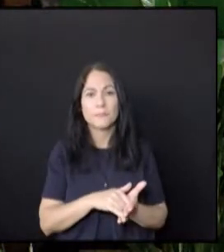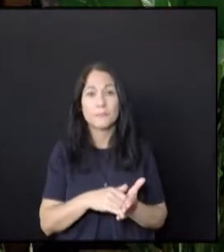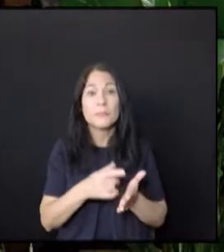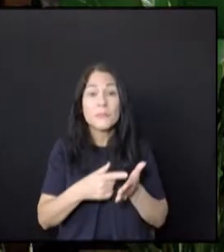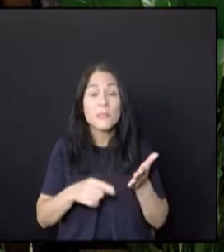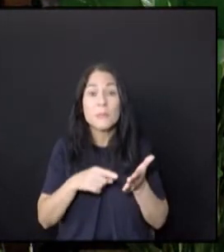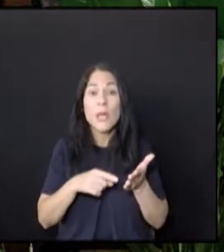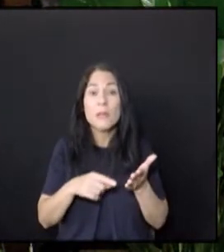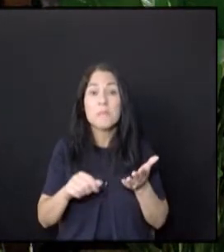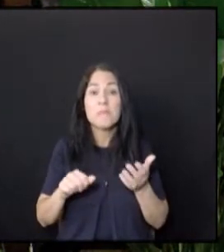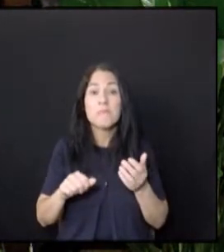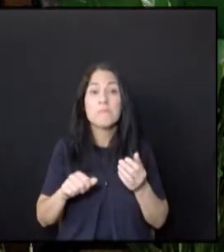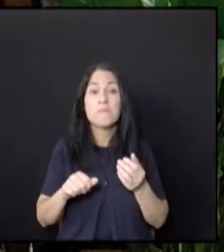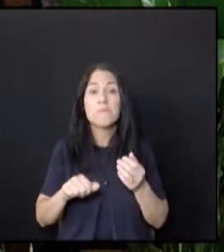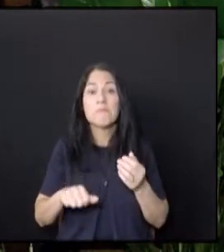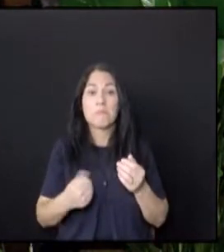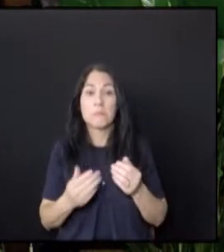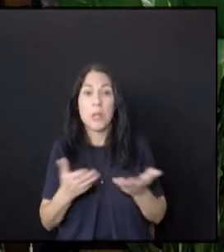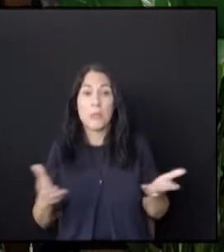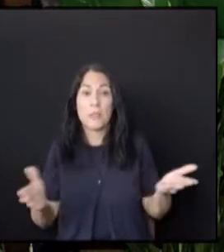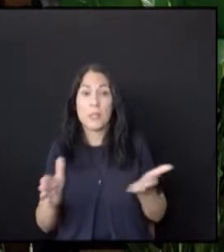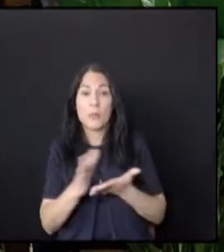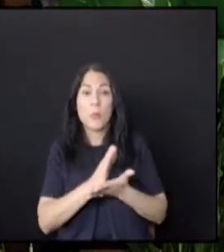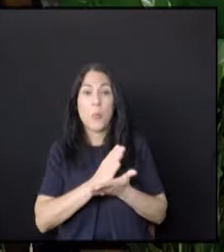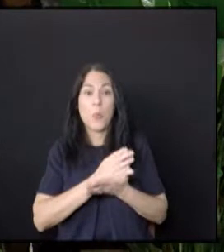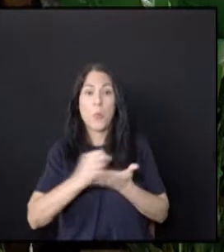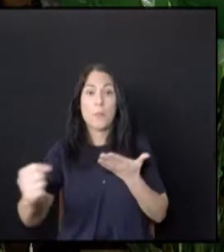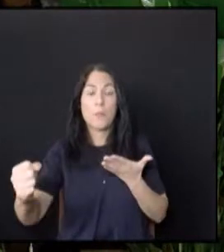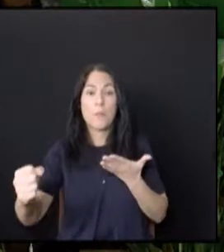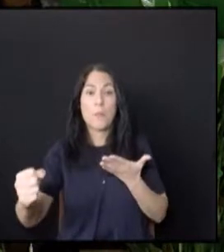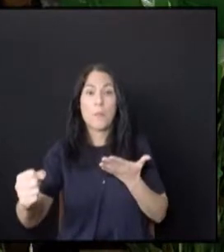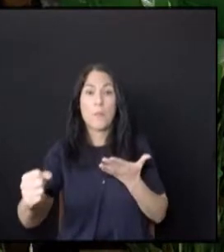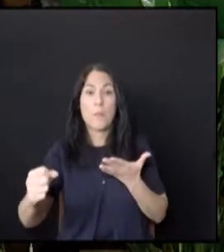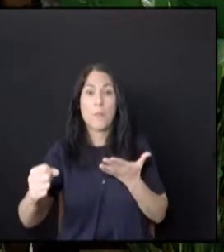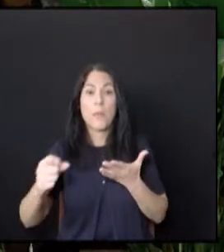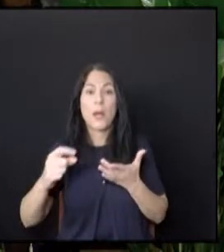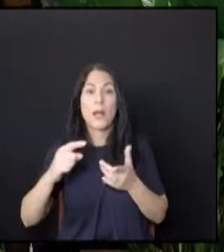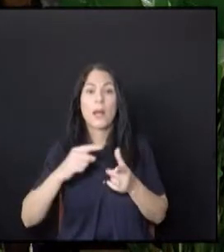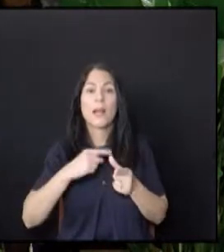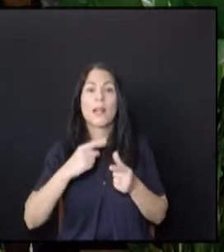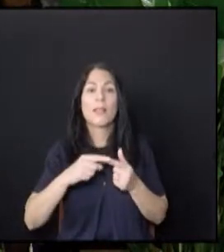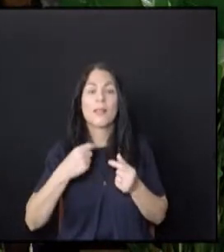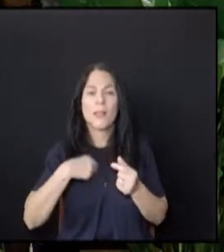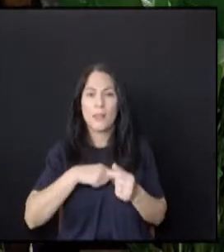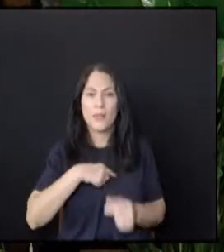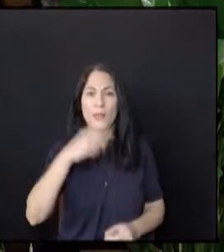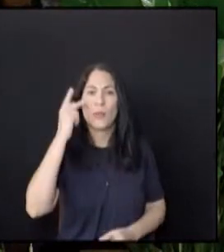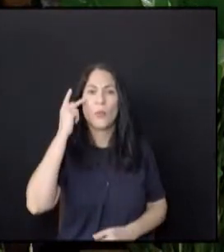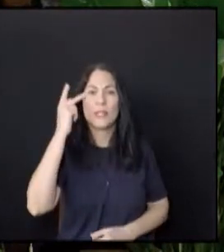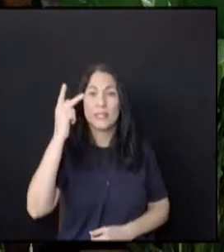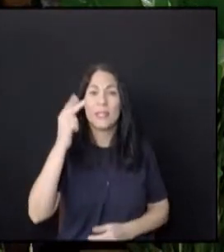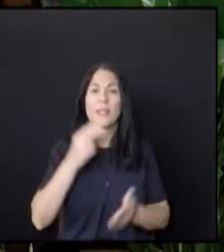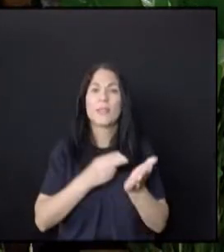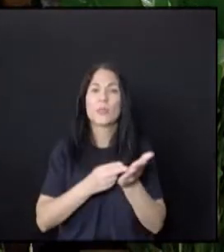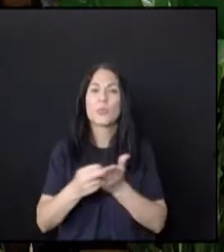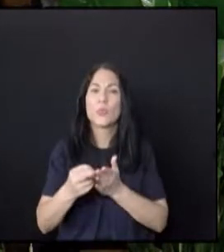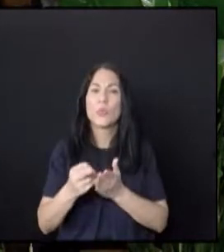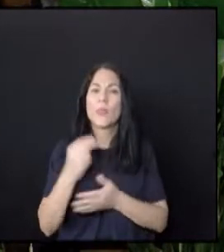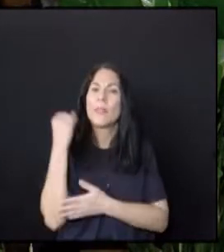Sometimes it's when other things are stripped away, and only then do we see the truth, the